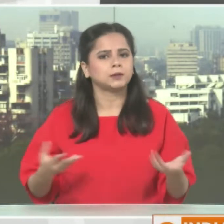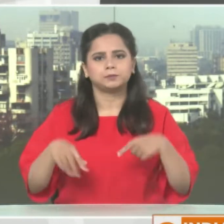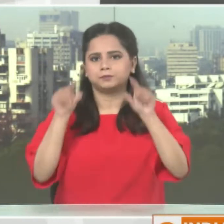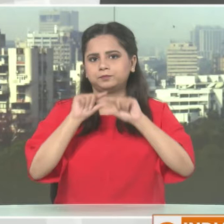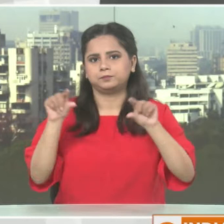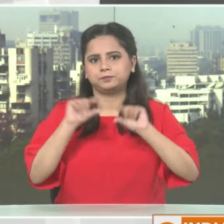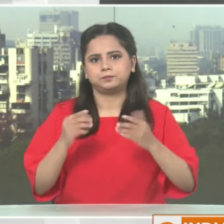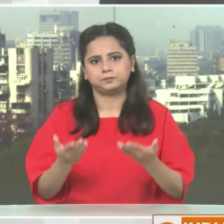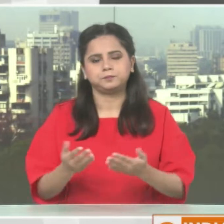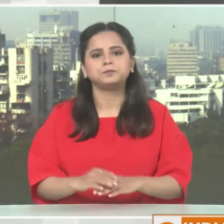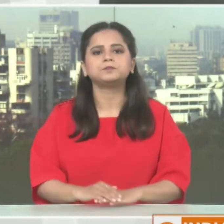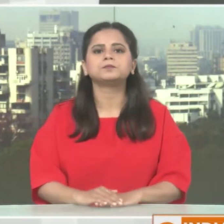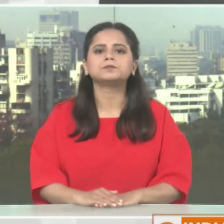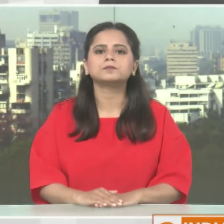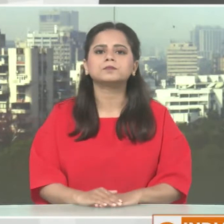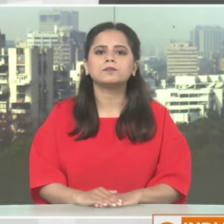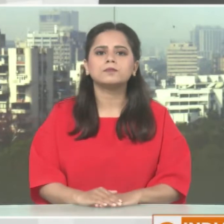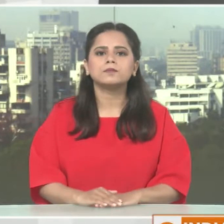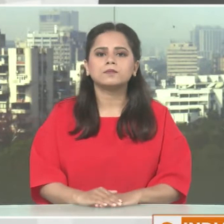headlines.